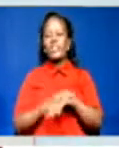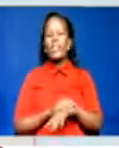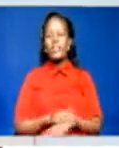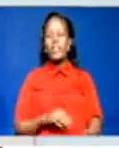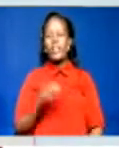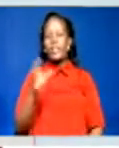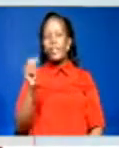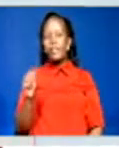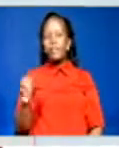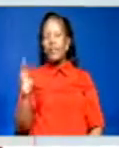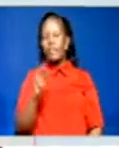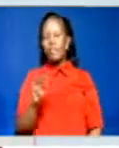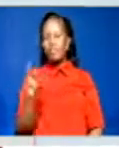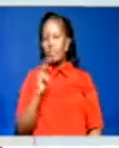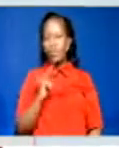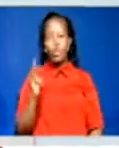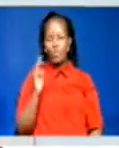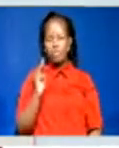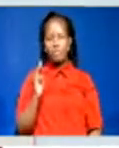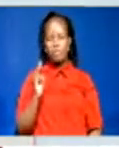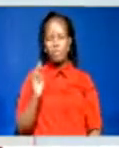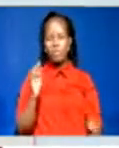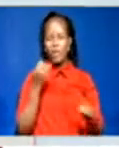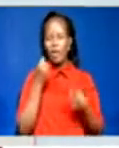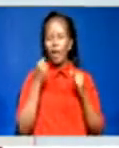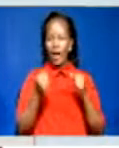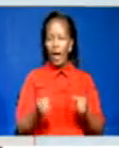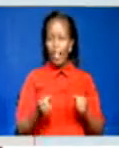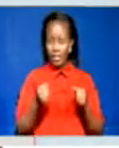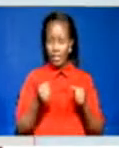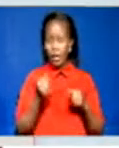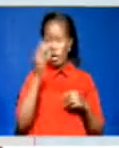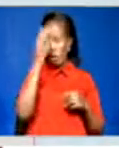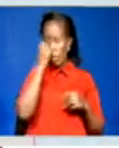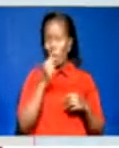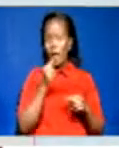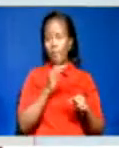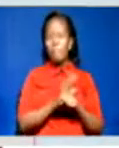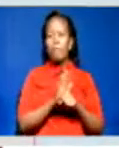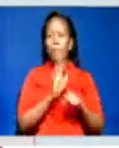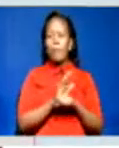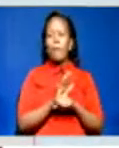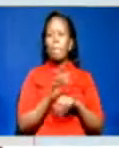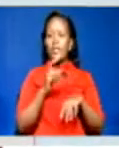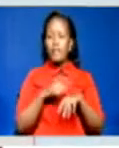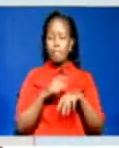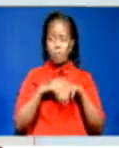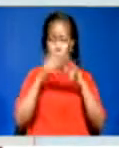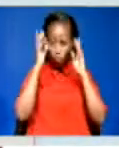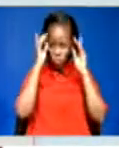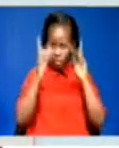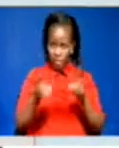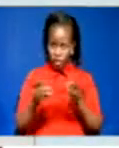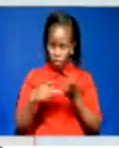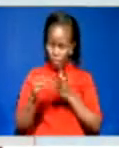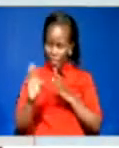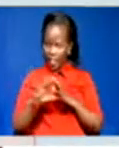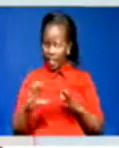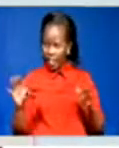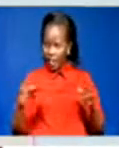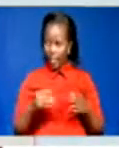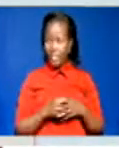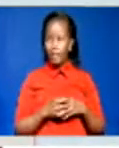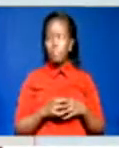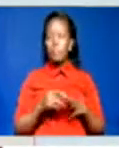access 500,000 over some time. That's why you'll find most people go for that route. But if you find a place where I find